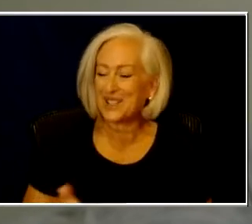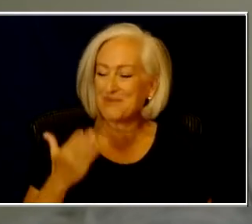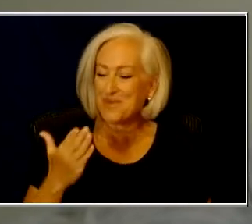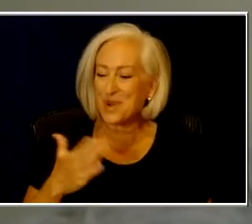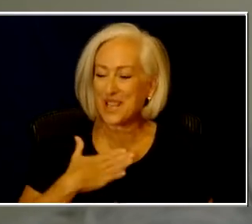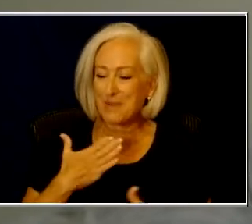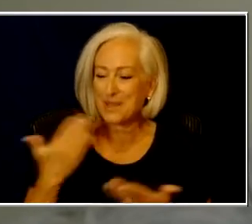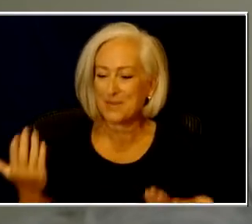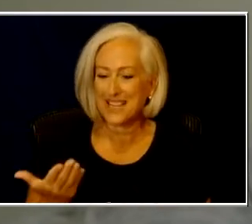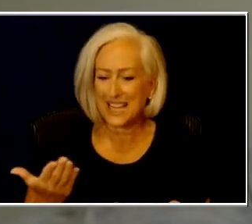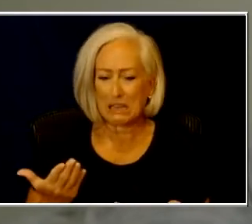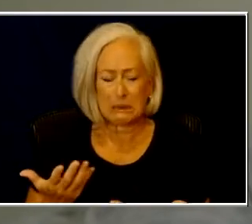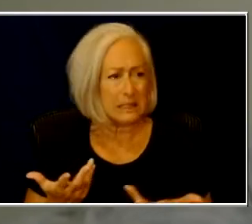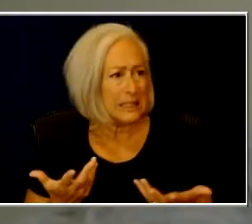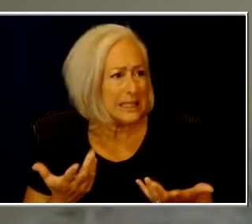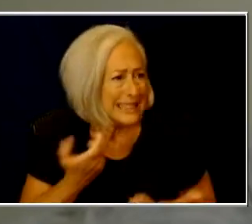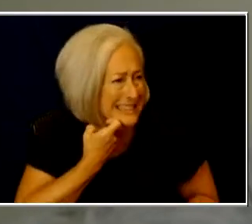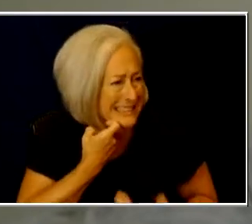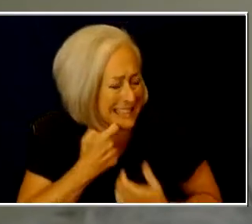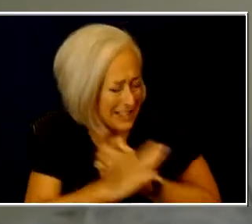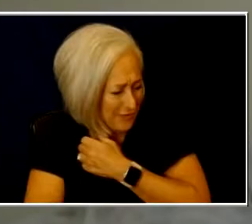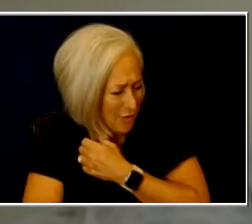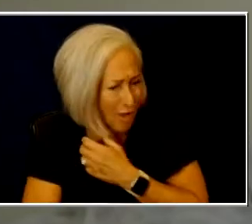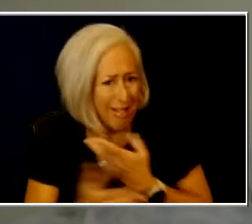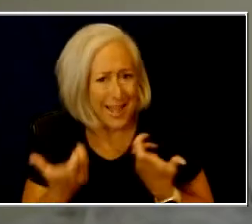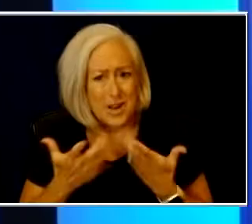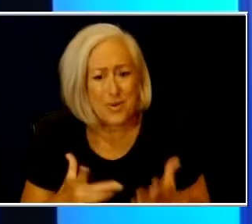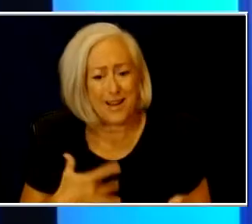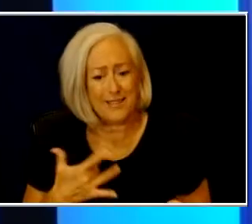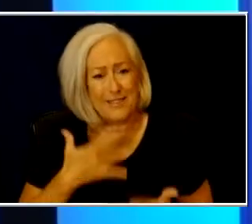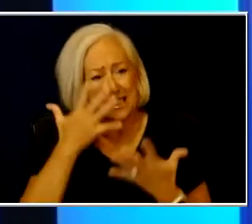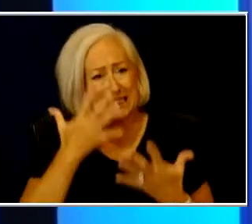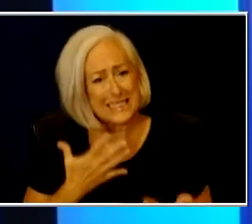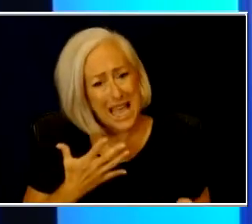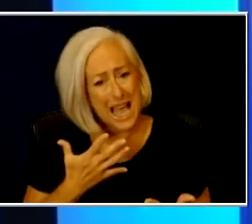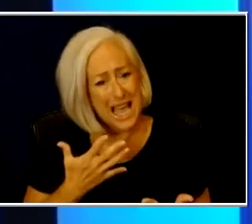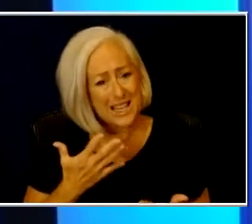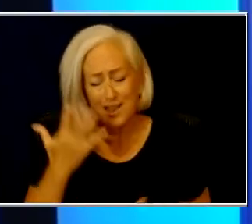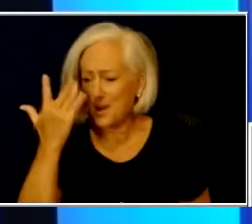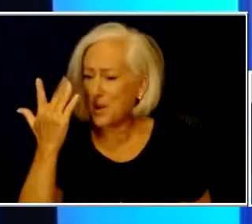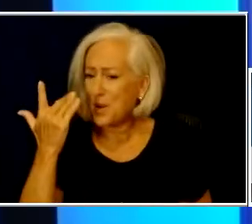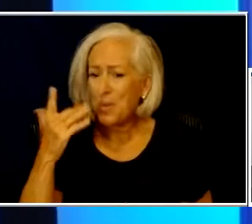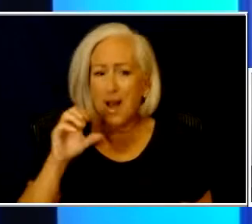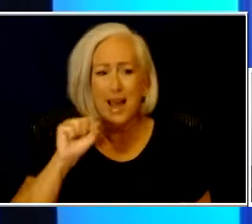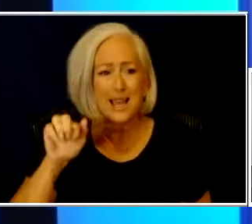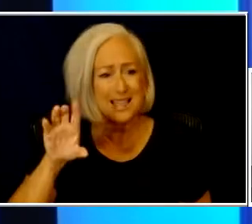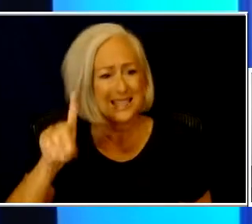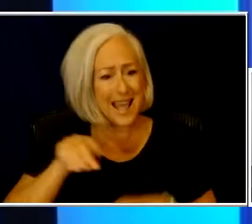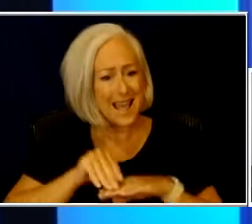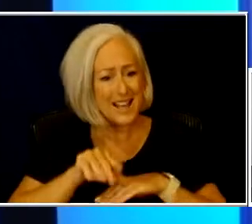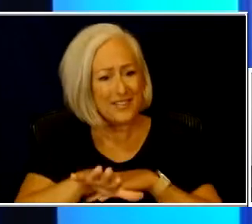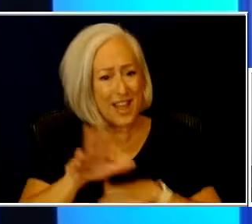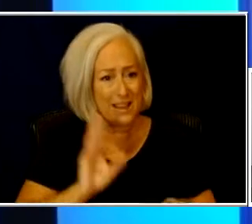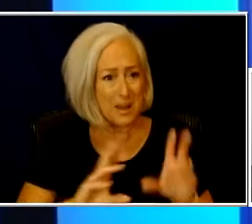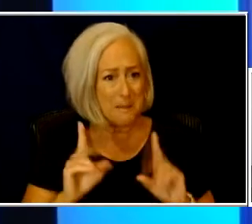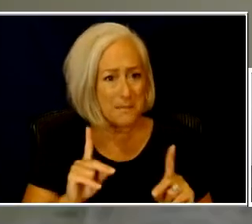be sad. So tell us why SAD affects people in the fall, spring, and in the summer. Is that